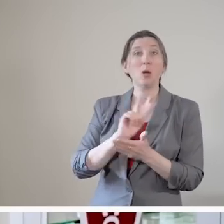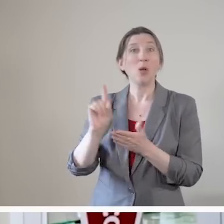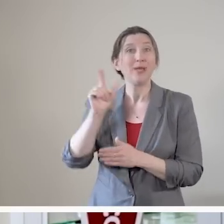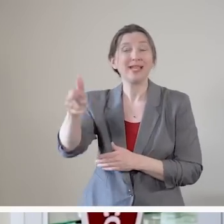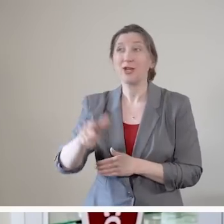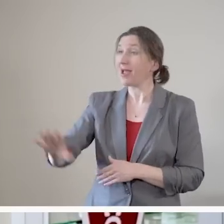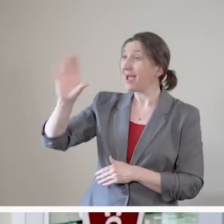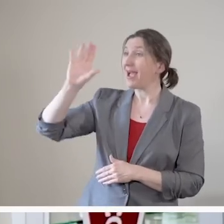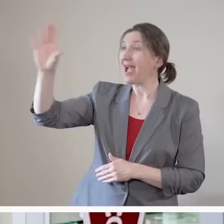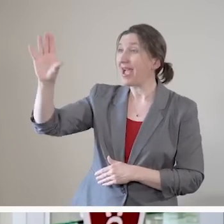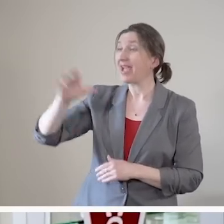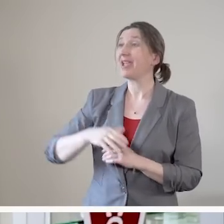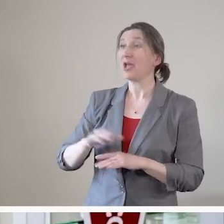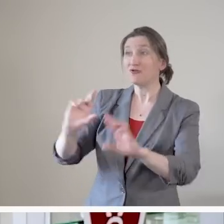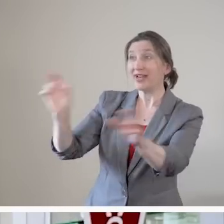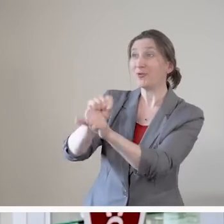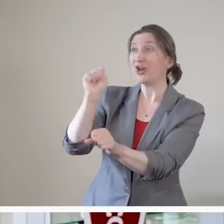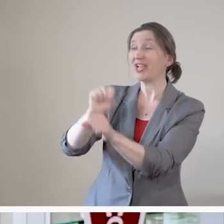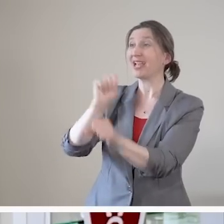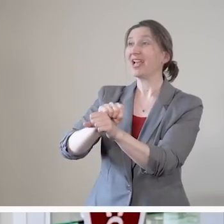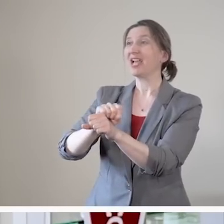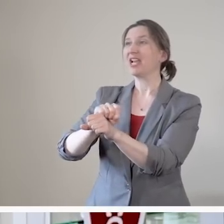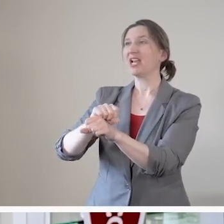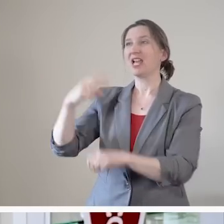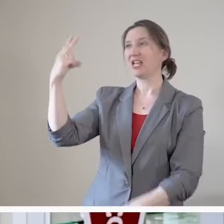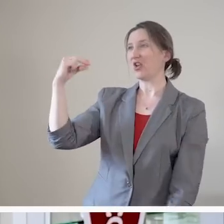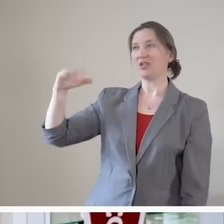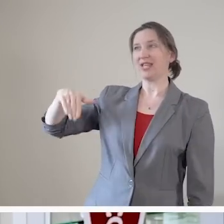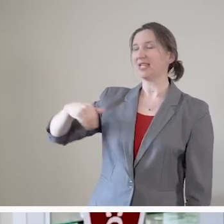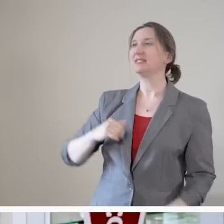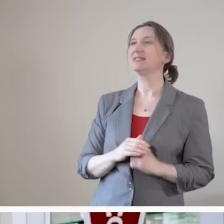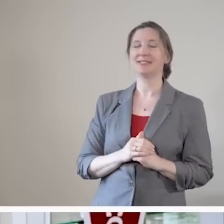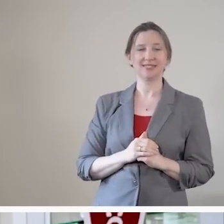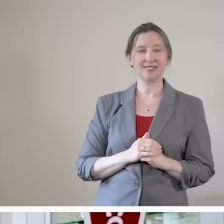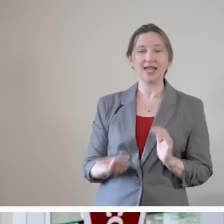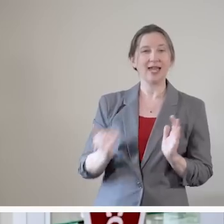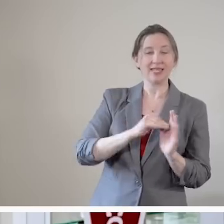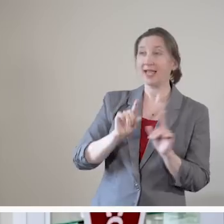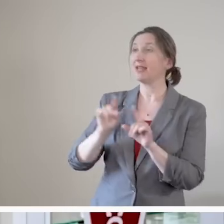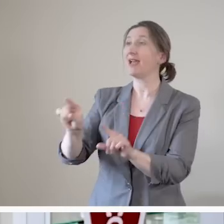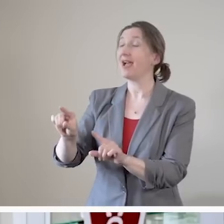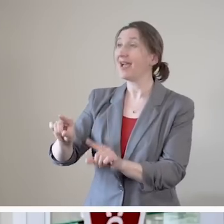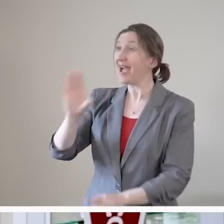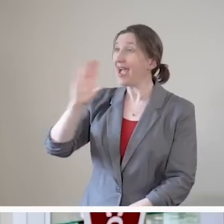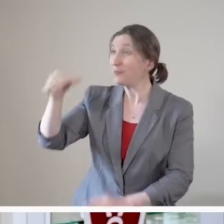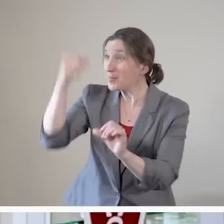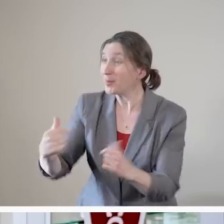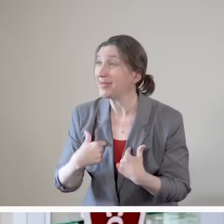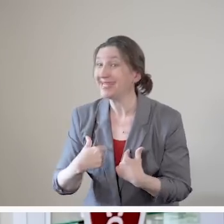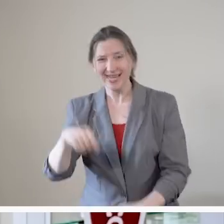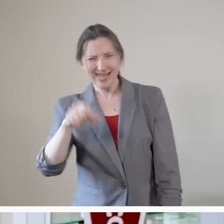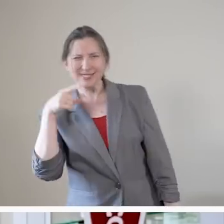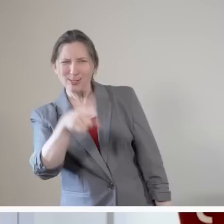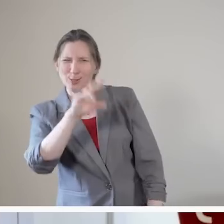week. Hi, Jenny Smith, Wisconsin graduate. This is your lucky day, and your lucky day